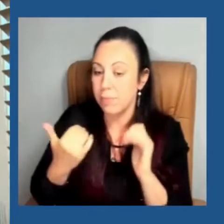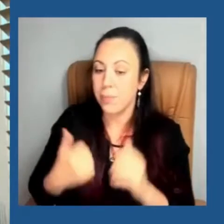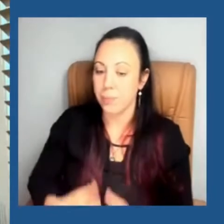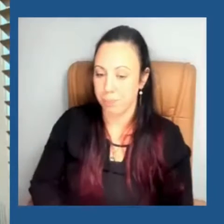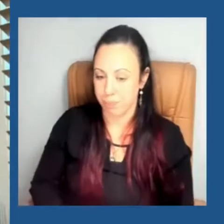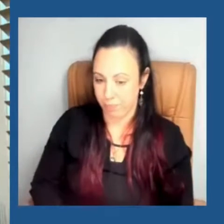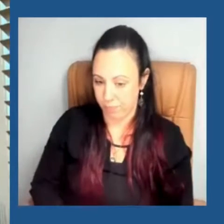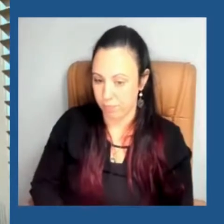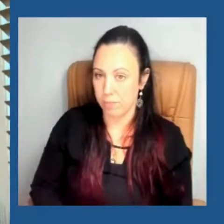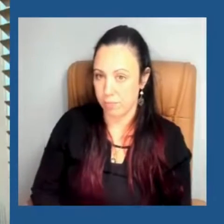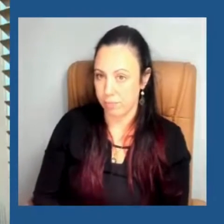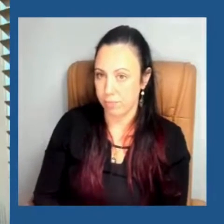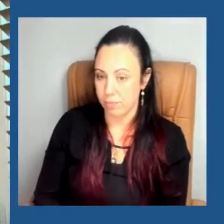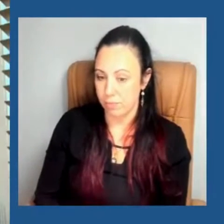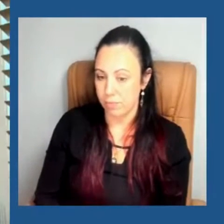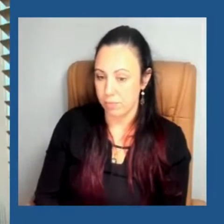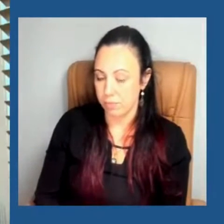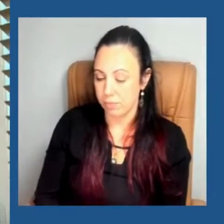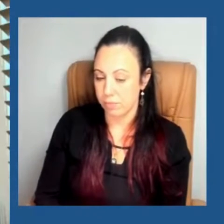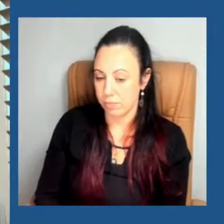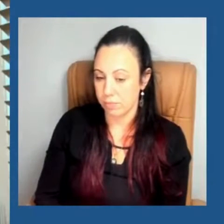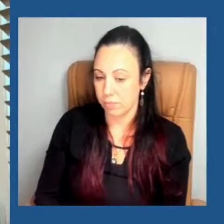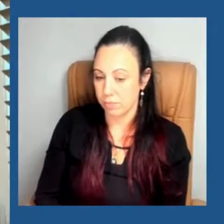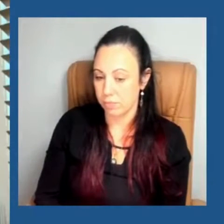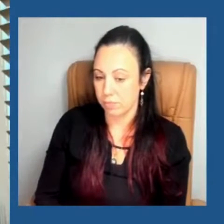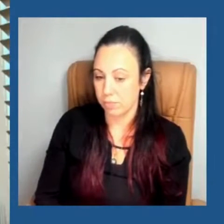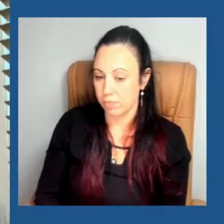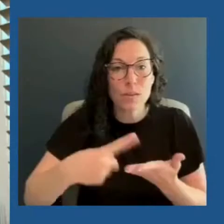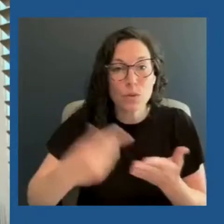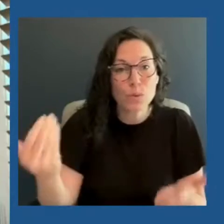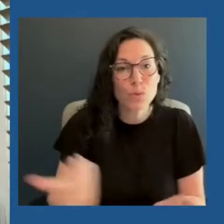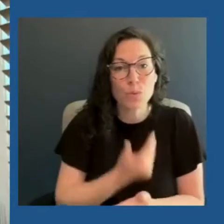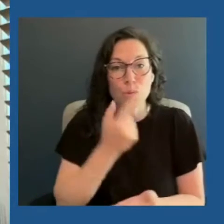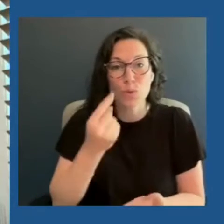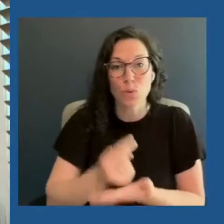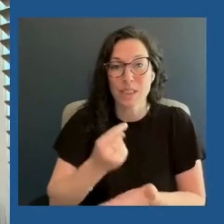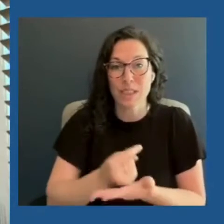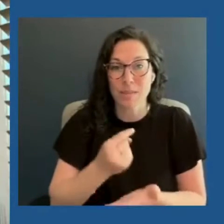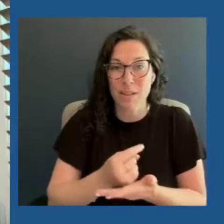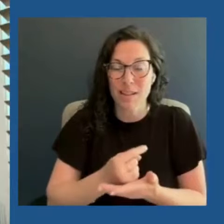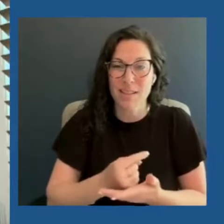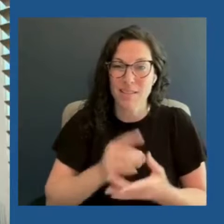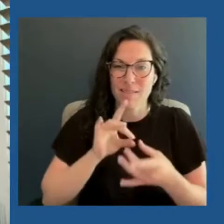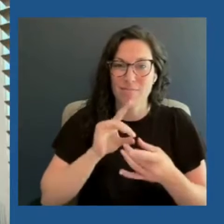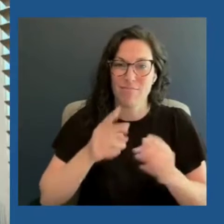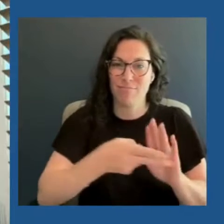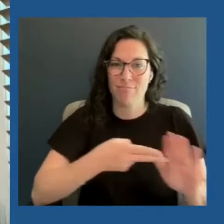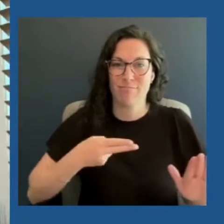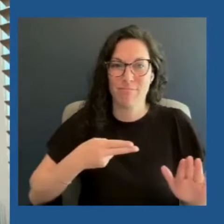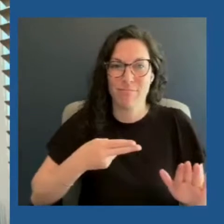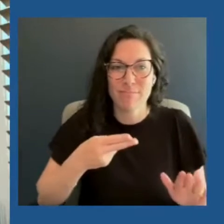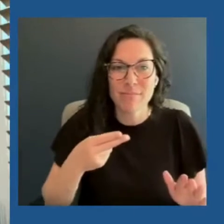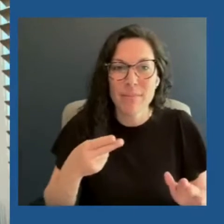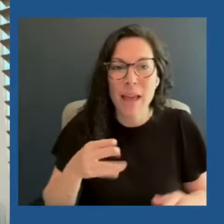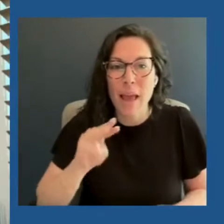a newer treatment we're studying for depression called magnetic seizure therapy, or MST for short. MST is